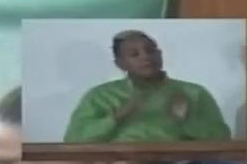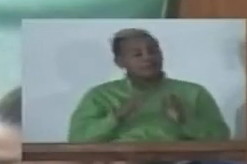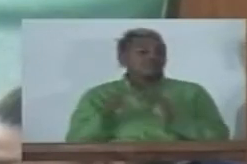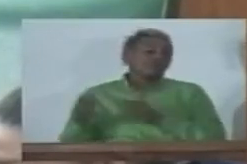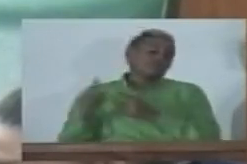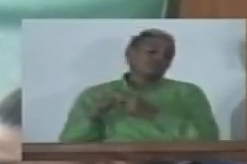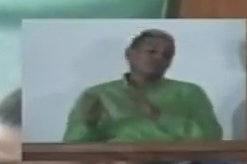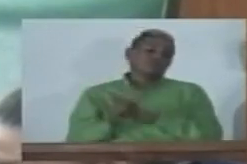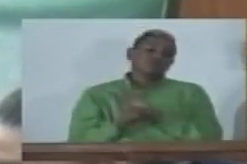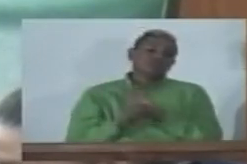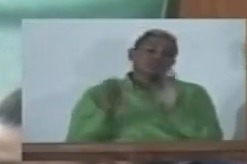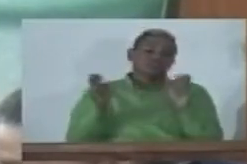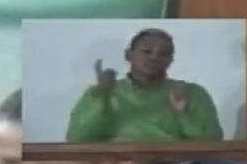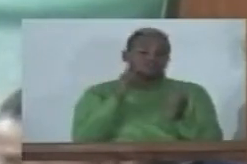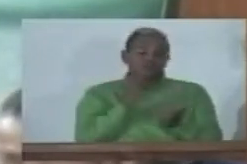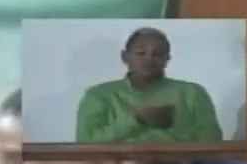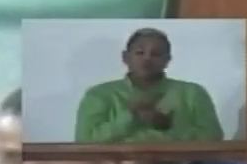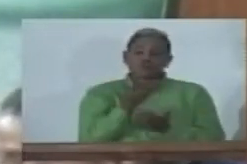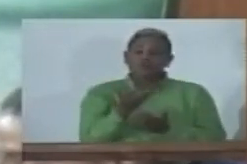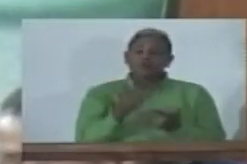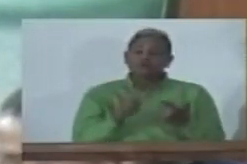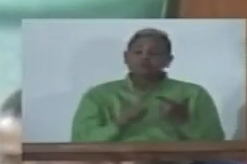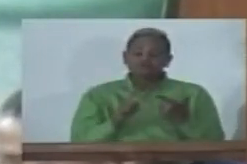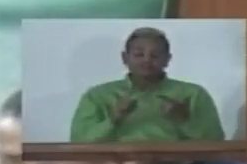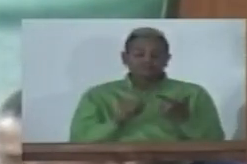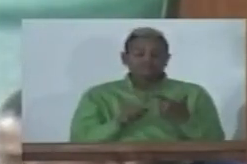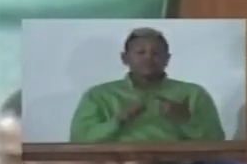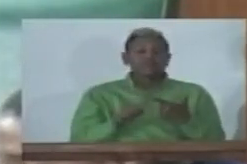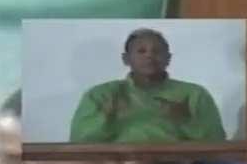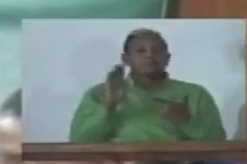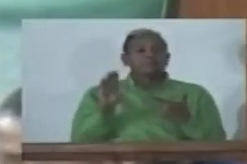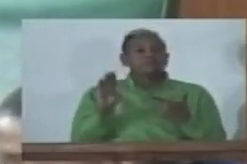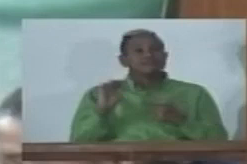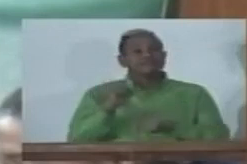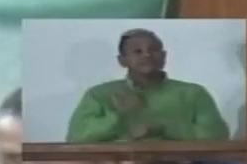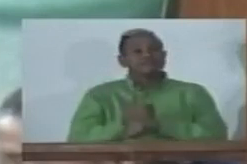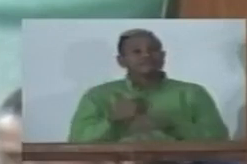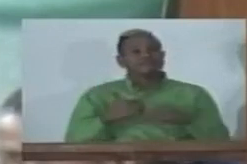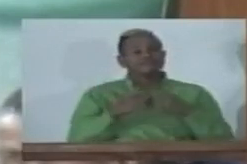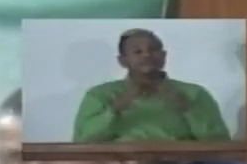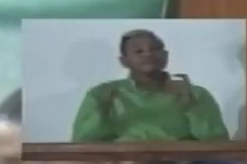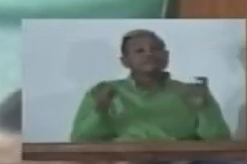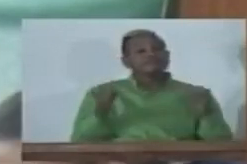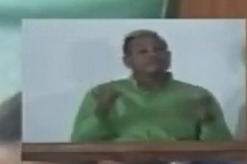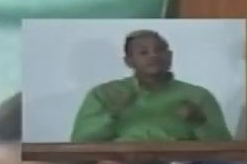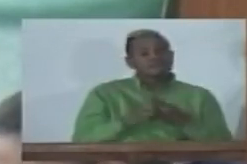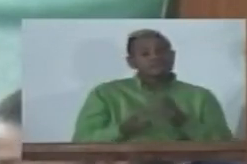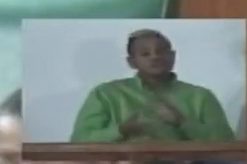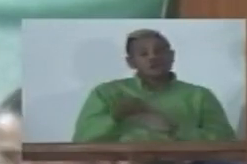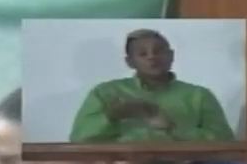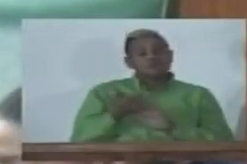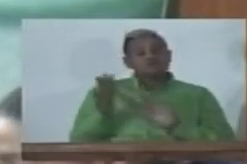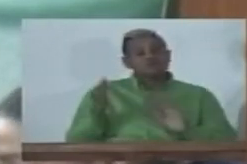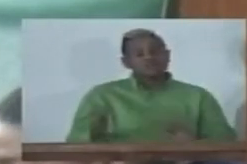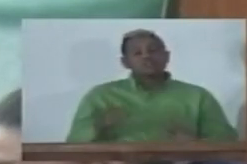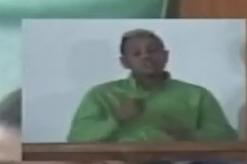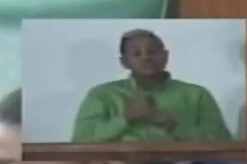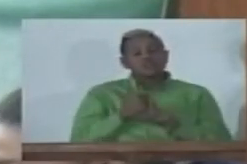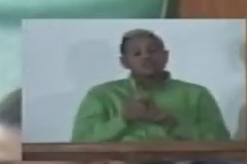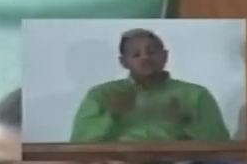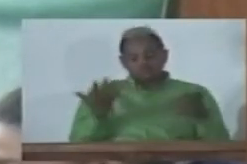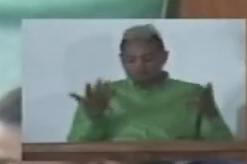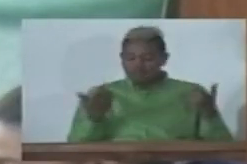matter of procurement. B. The establishment, management, and operation of an